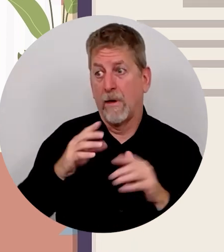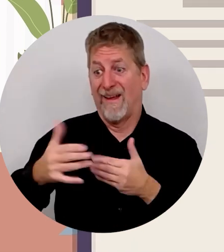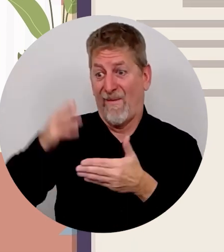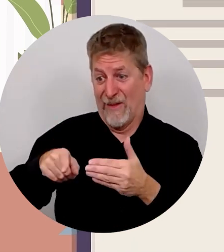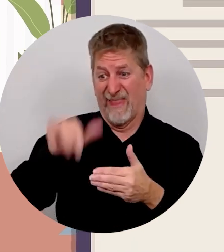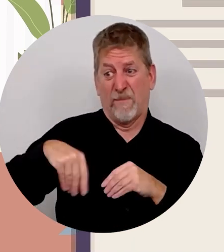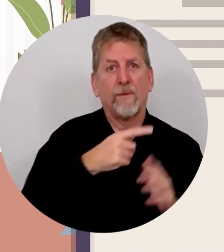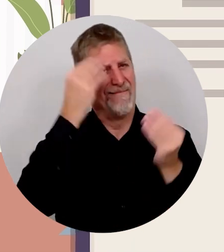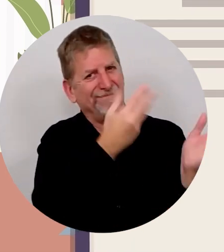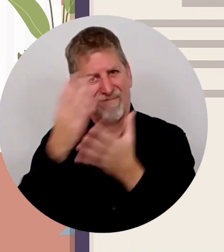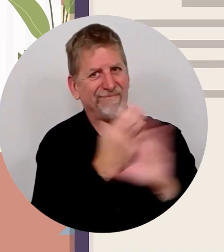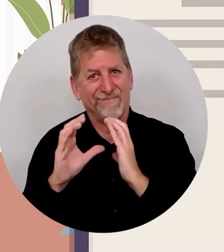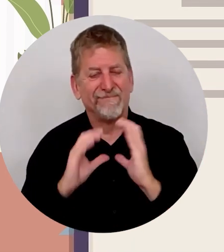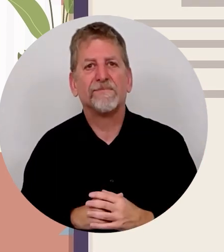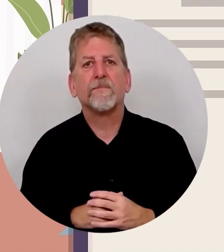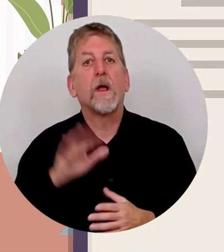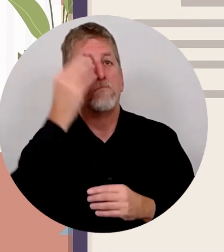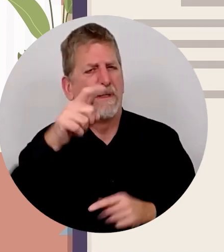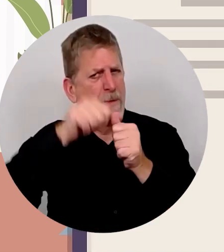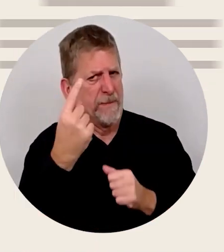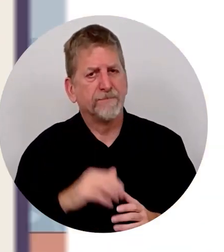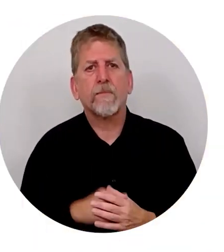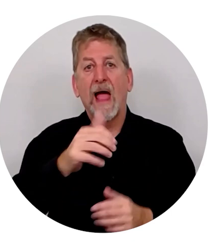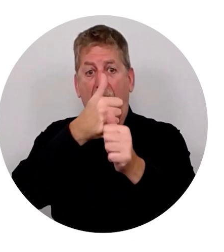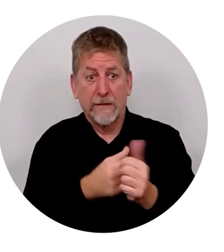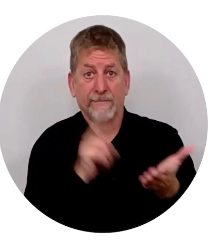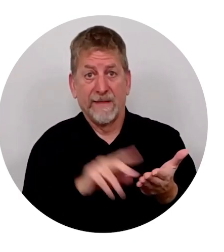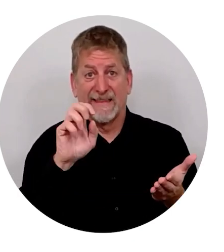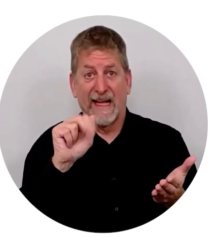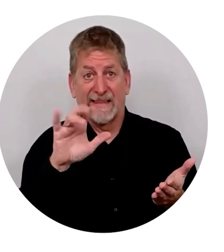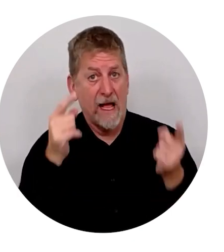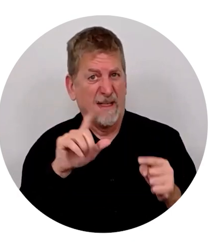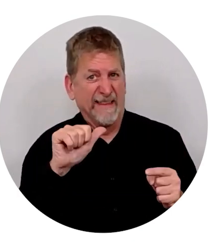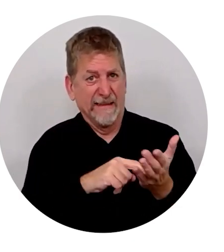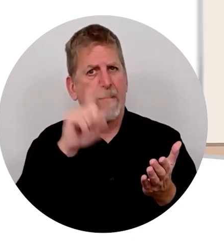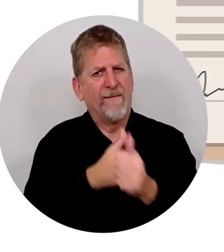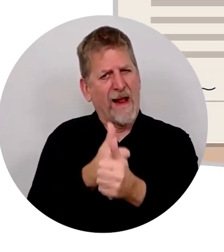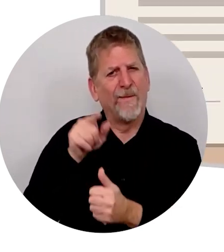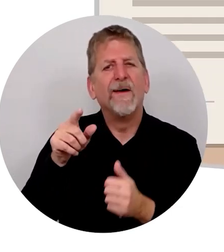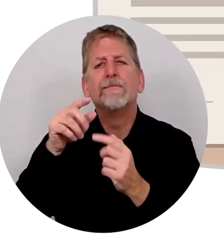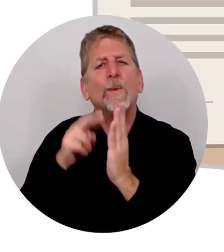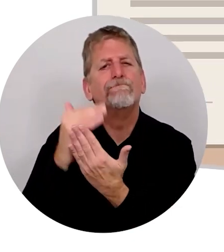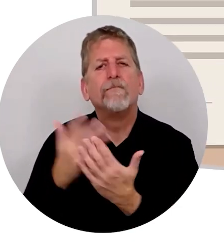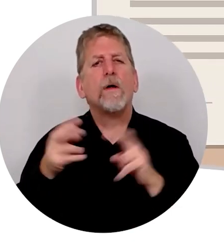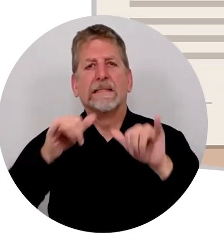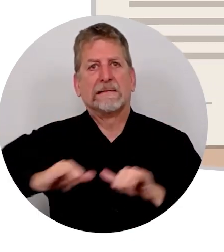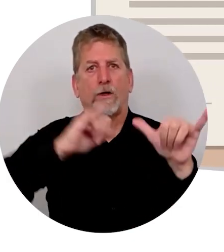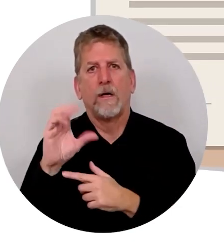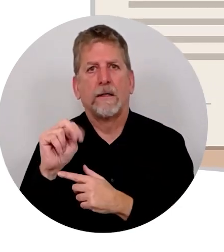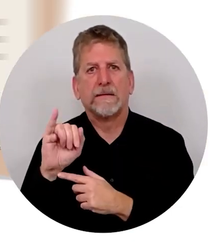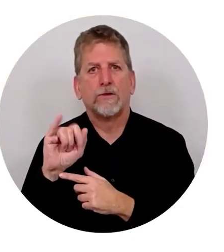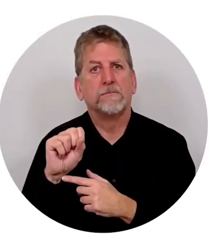term. Here's something to remember. Every tenancy agreement must follow what are called the standard